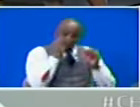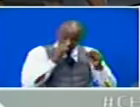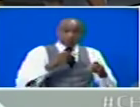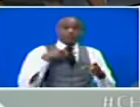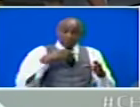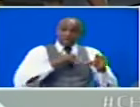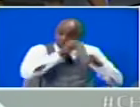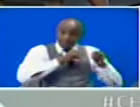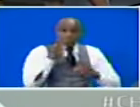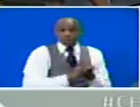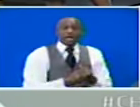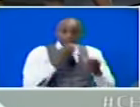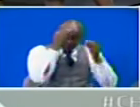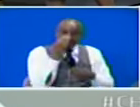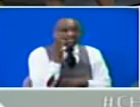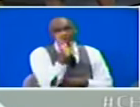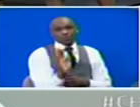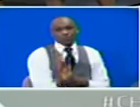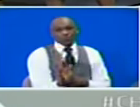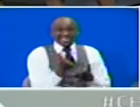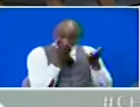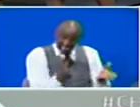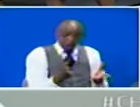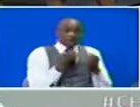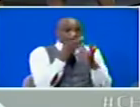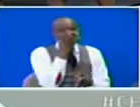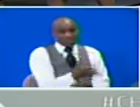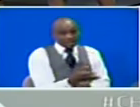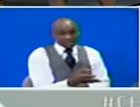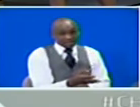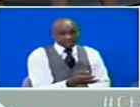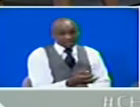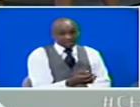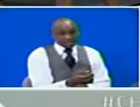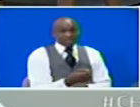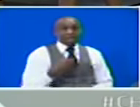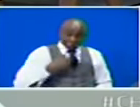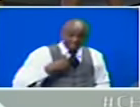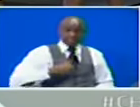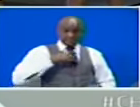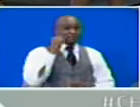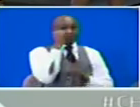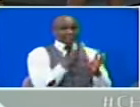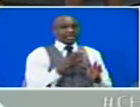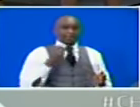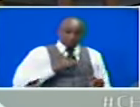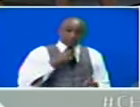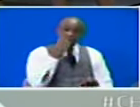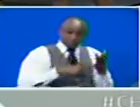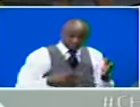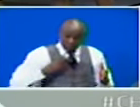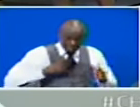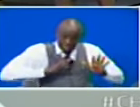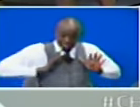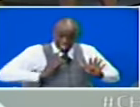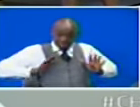folks. It is not. And for now, the posts, even though I feel like a politician today, I categorically distance